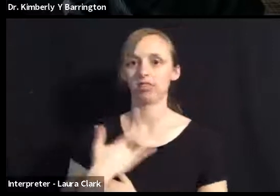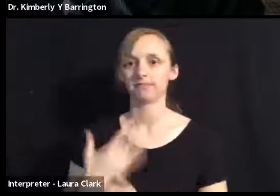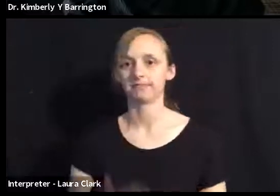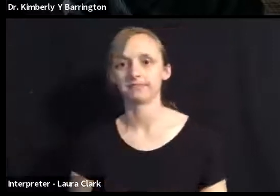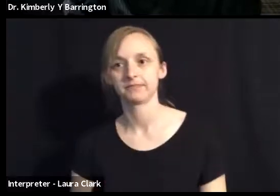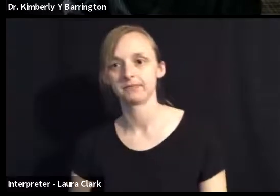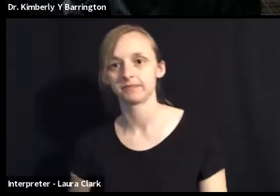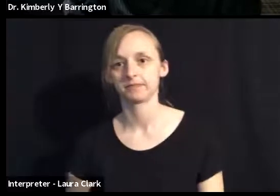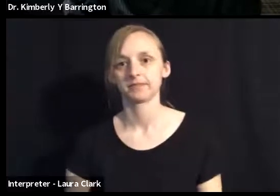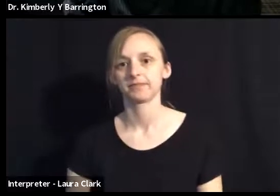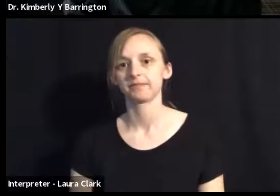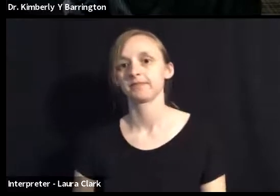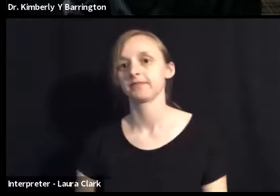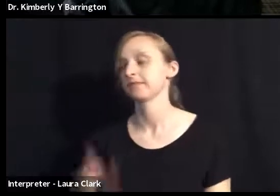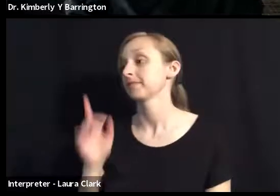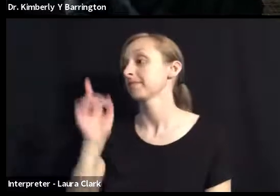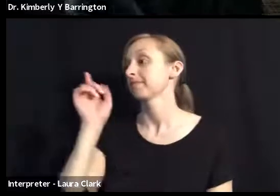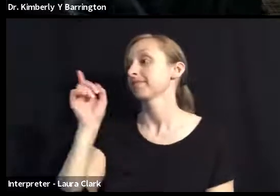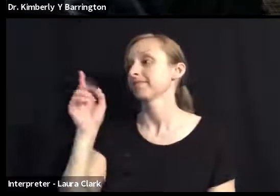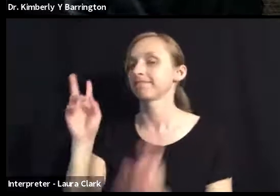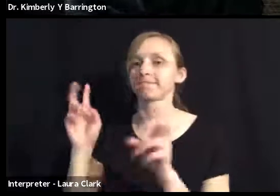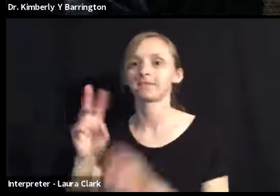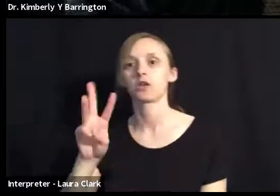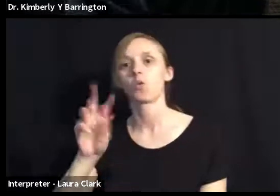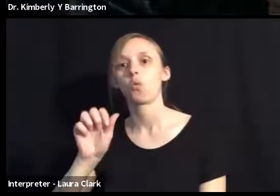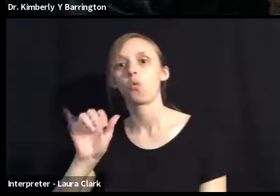He's a way maker, honey.